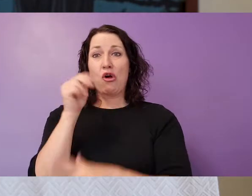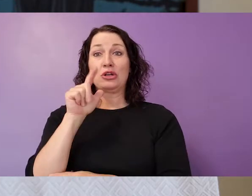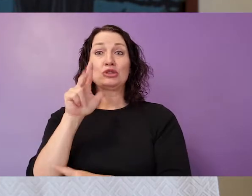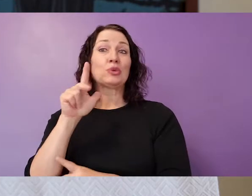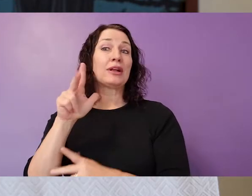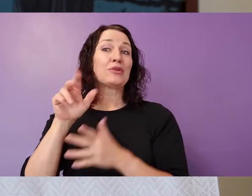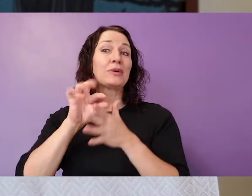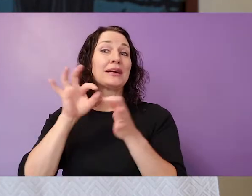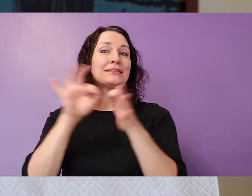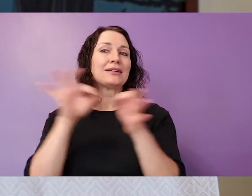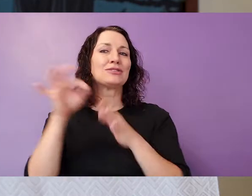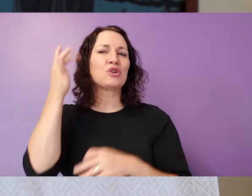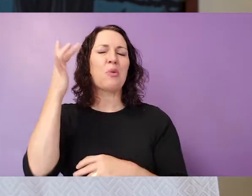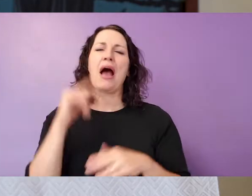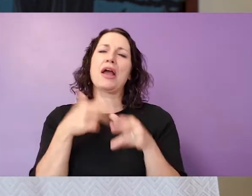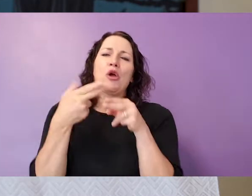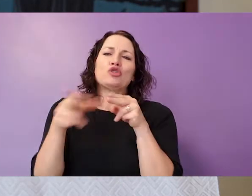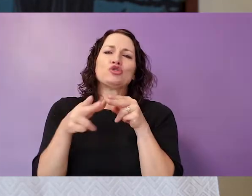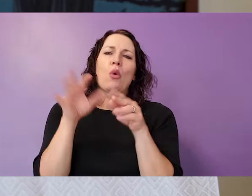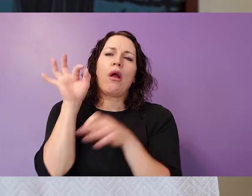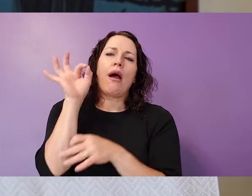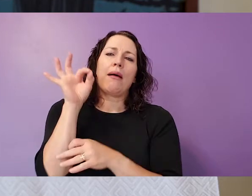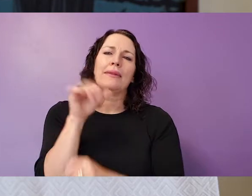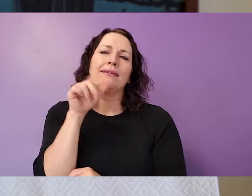verses, so then he won't have enough time